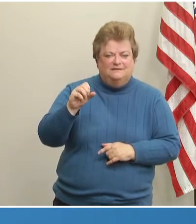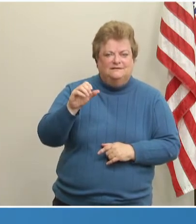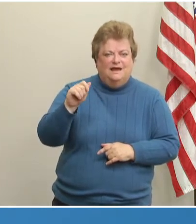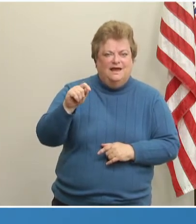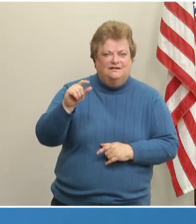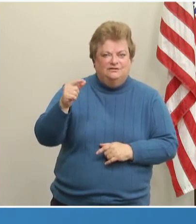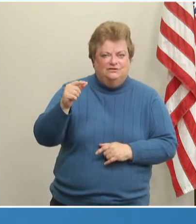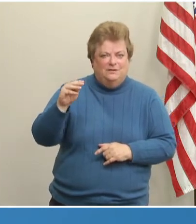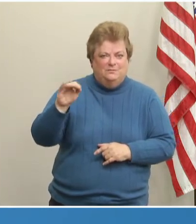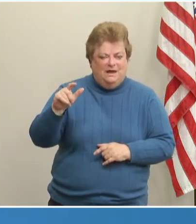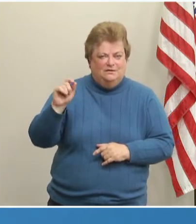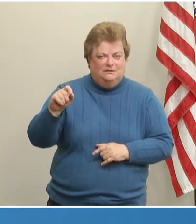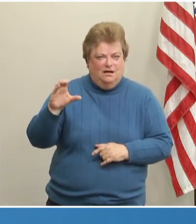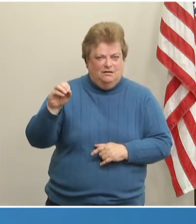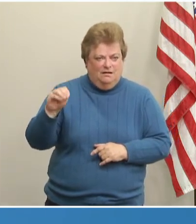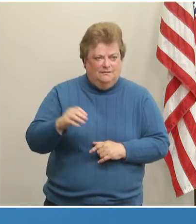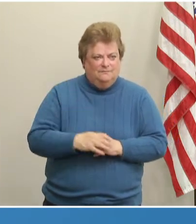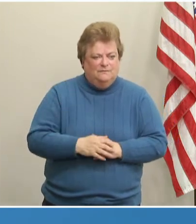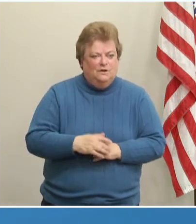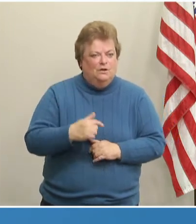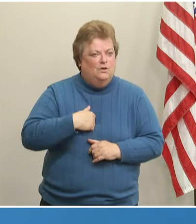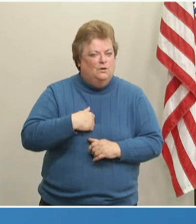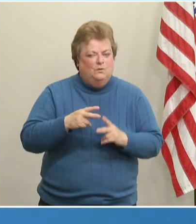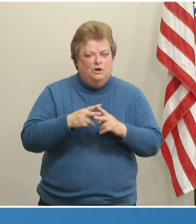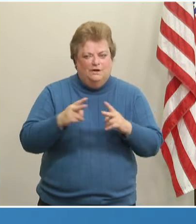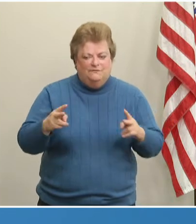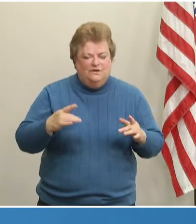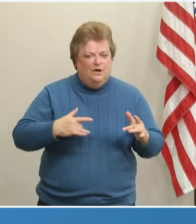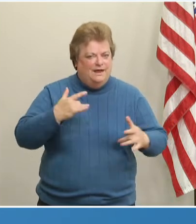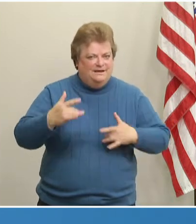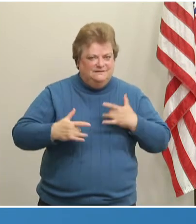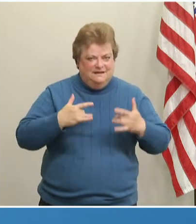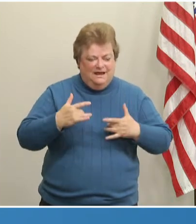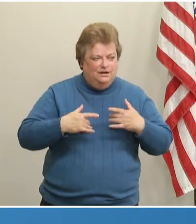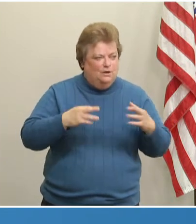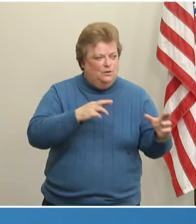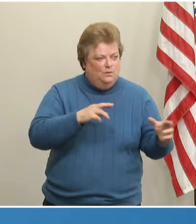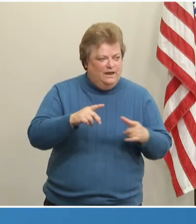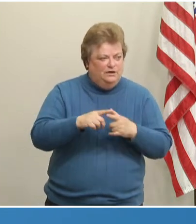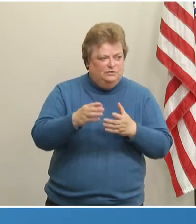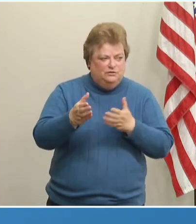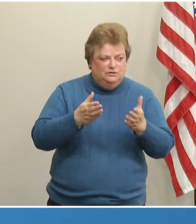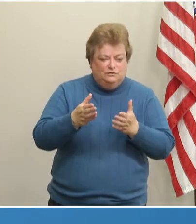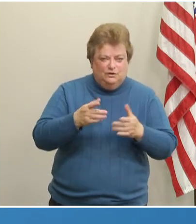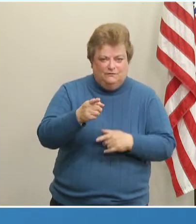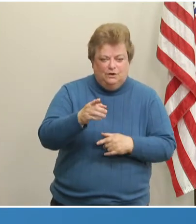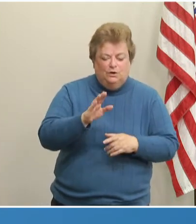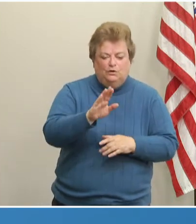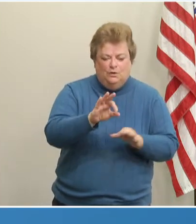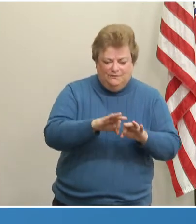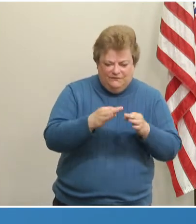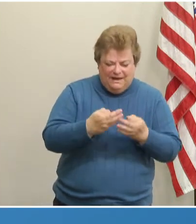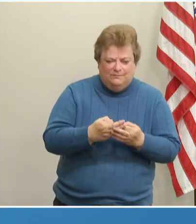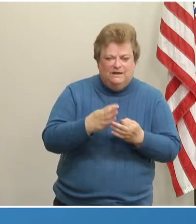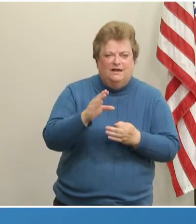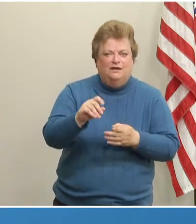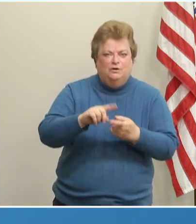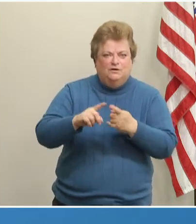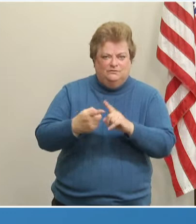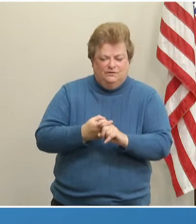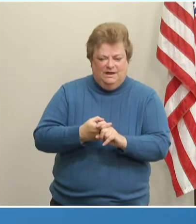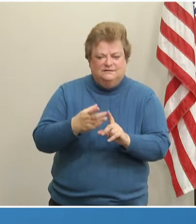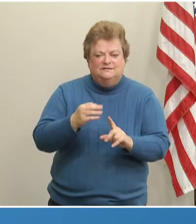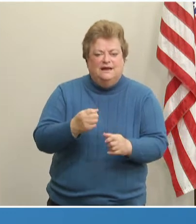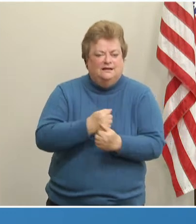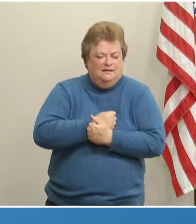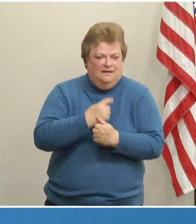janetgoodmanbanks@gmail.com. We are so excited and ready to serve you, your families, and your friends and